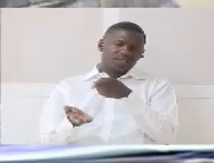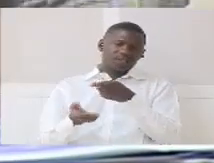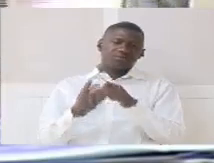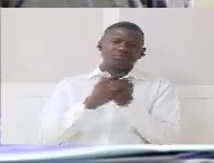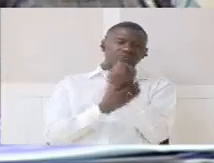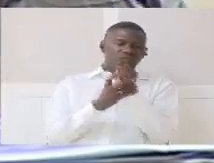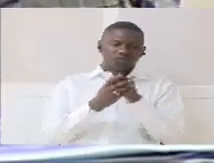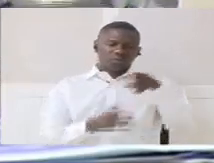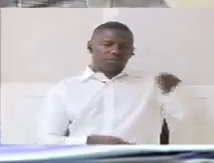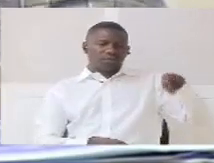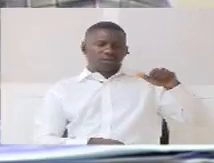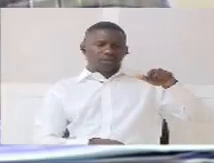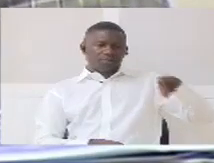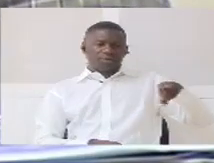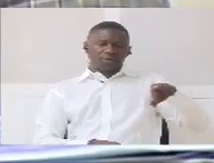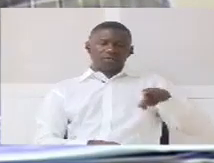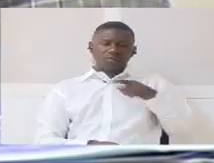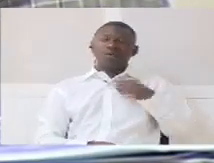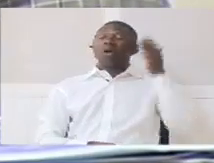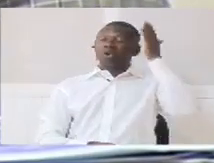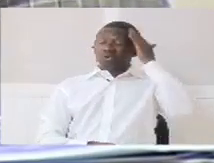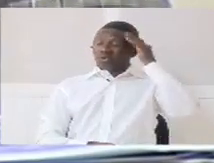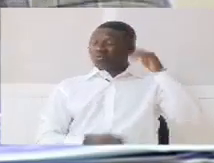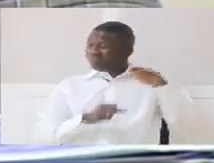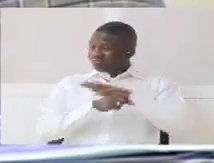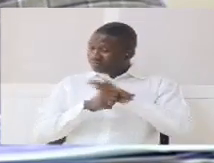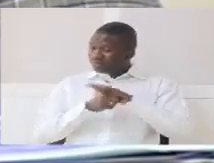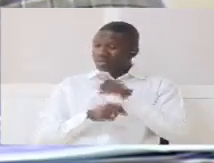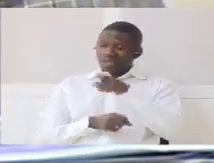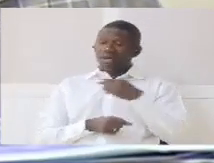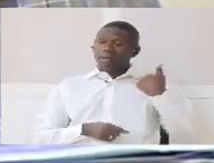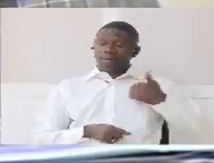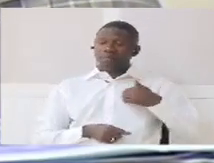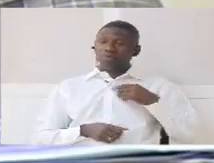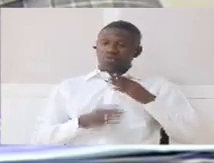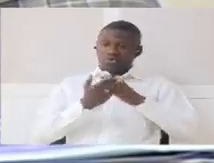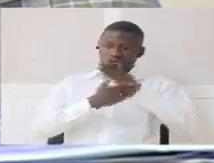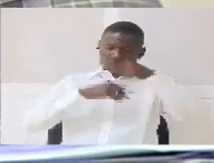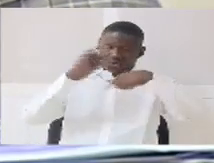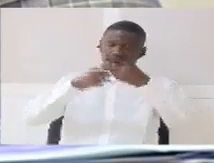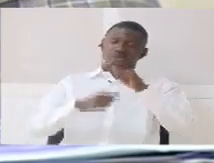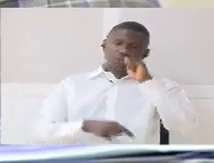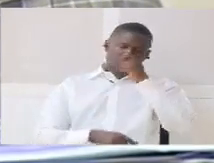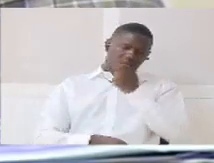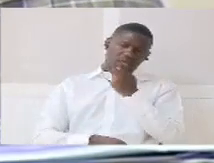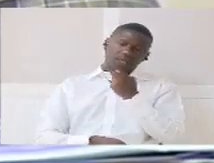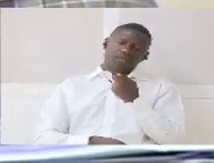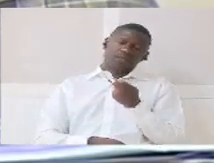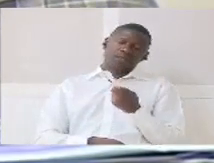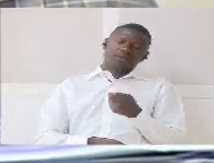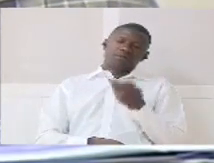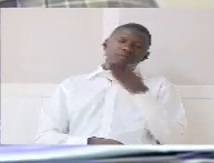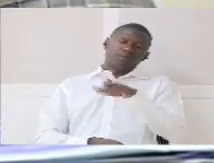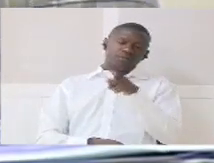ya ming with the full knowledge that prisoners would continue to die from this PAP.